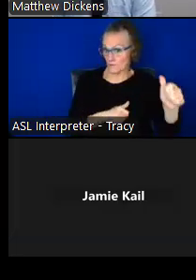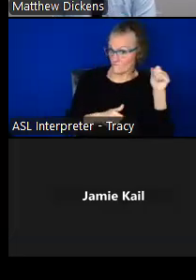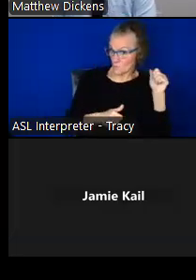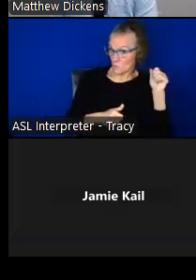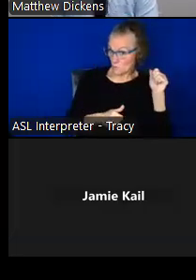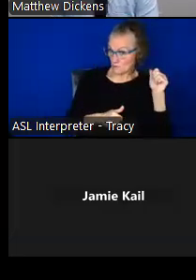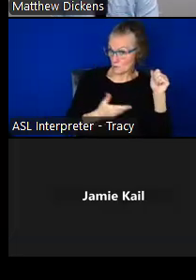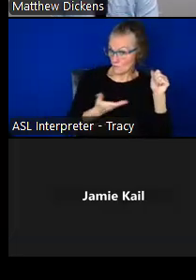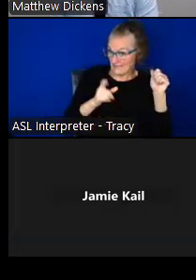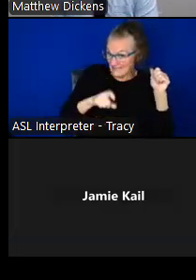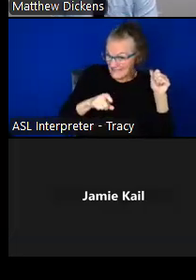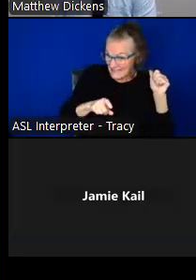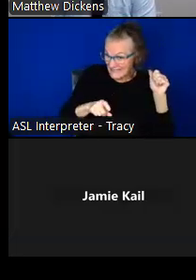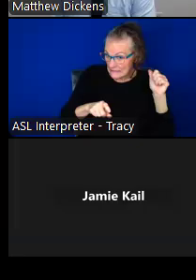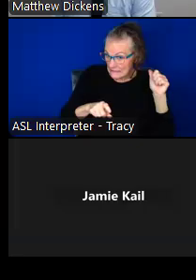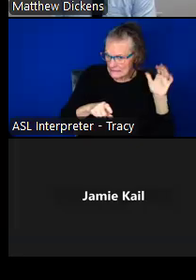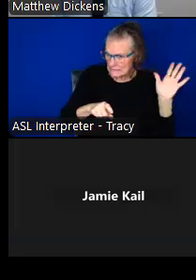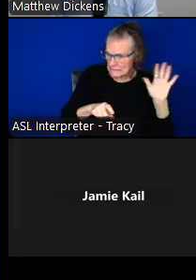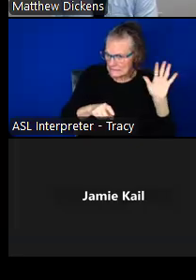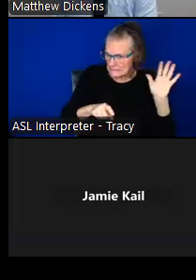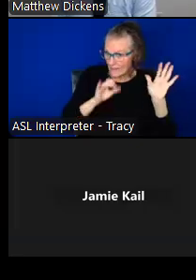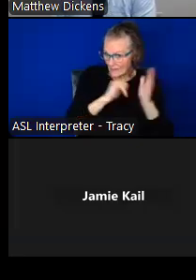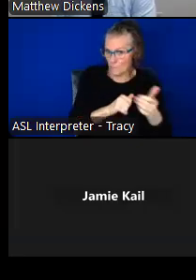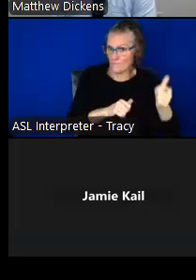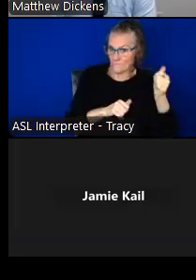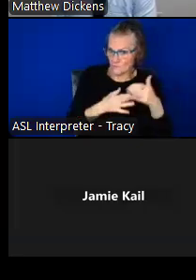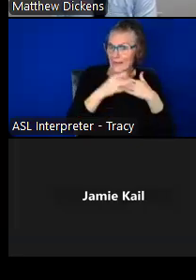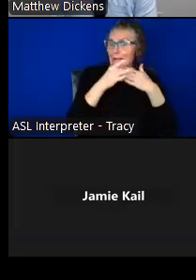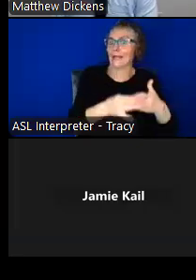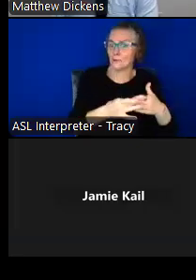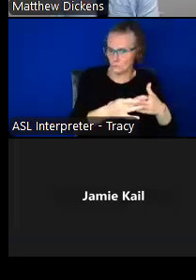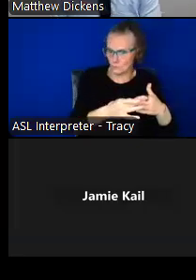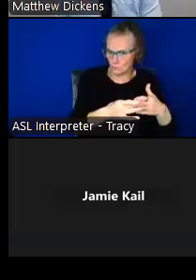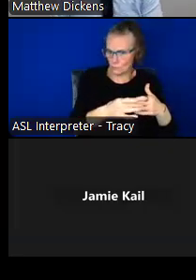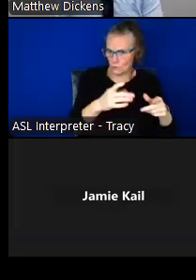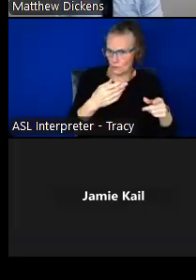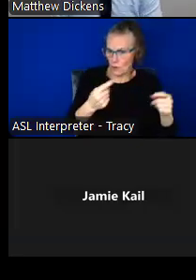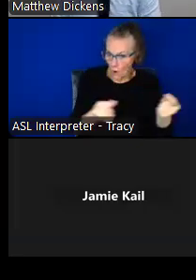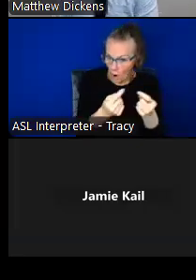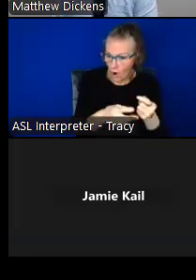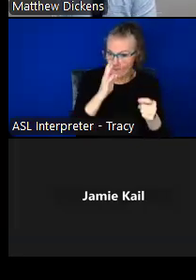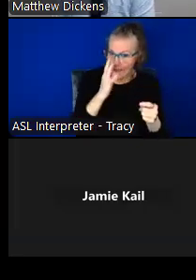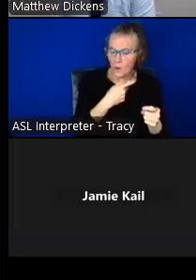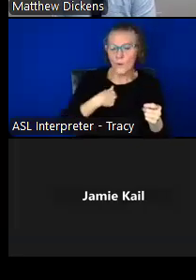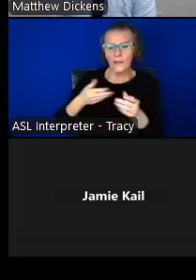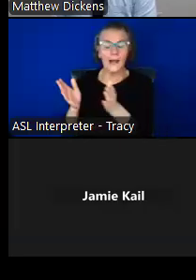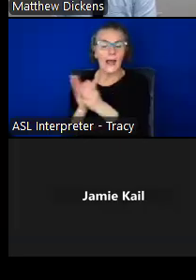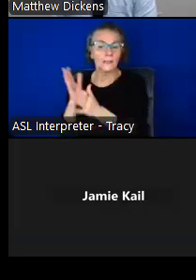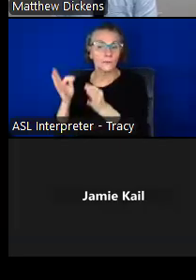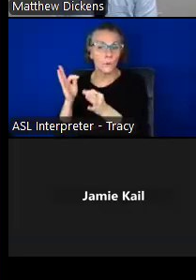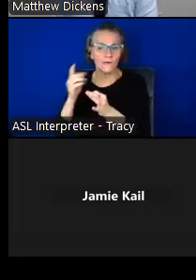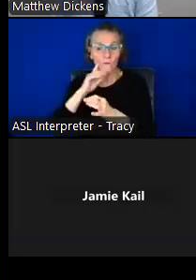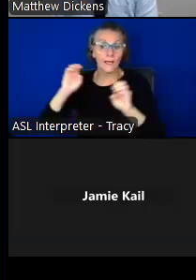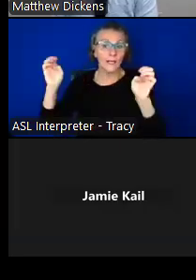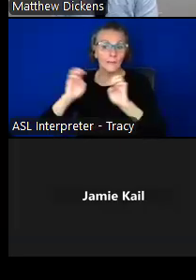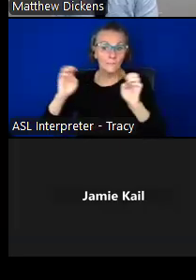prevent themselves from being in a state of harm or neglect, we can petition the court for what's called an emergency order